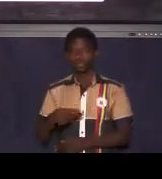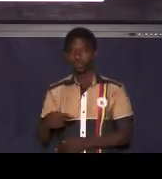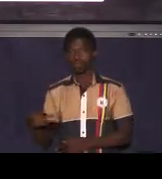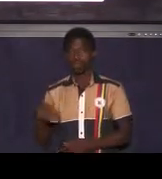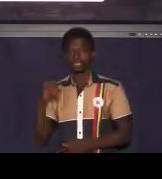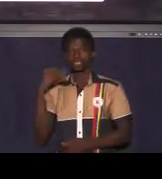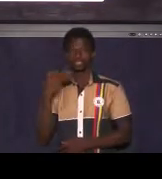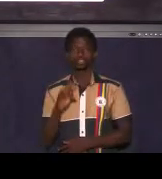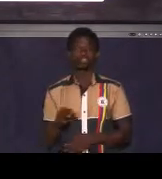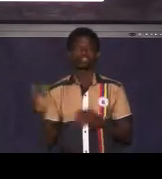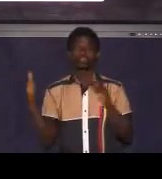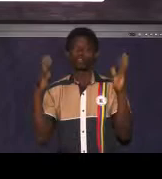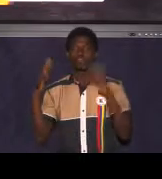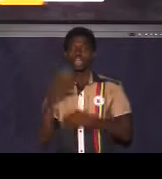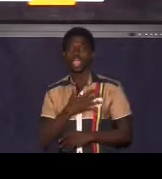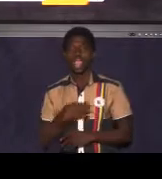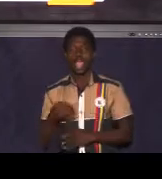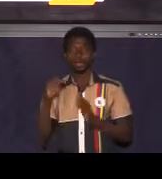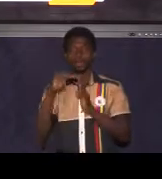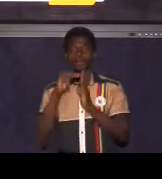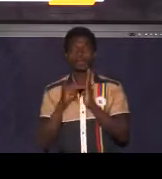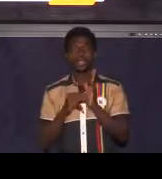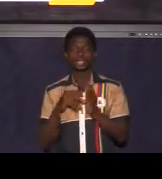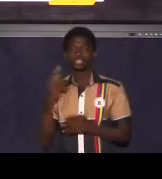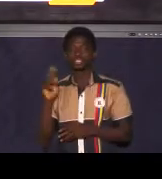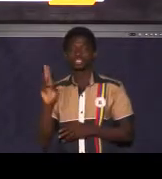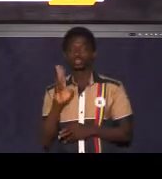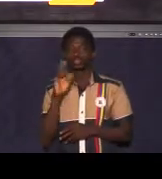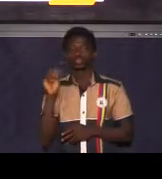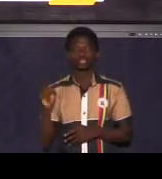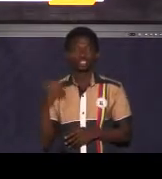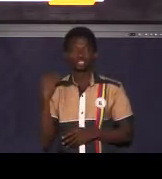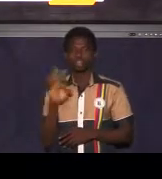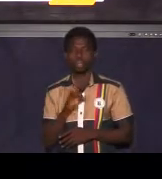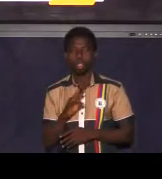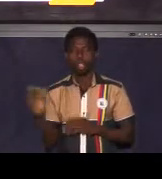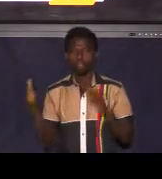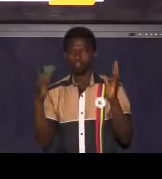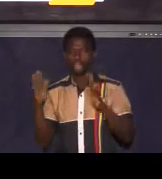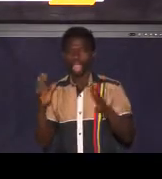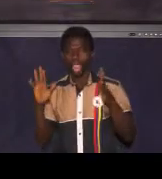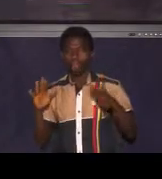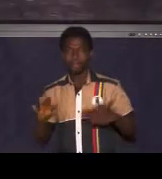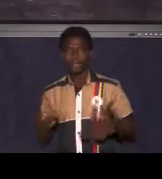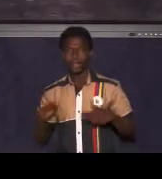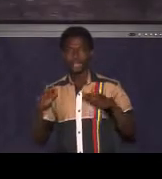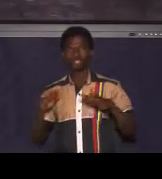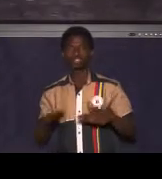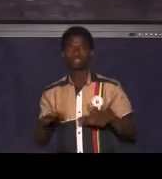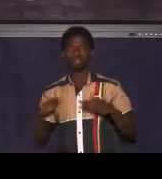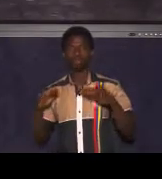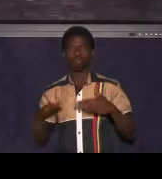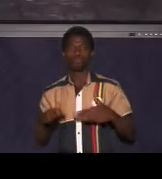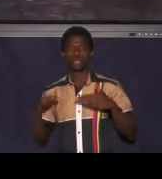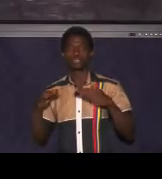the properties of air, and mention the uses of air pressure.